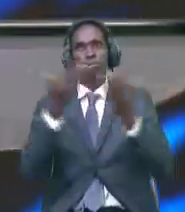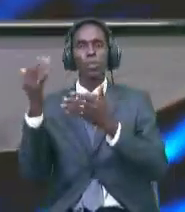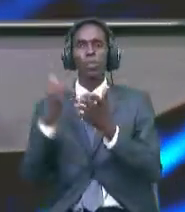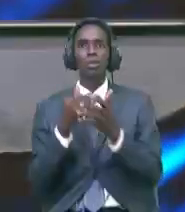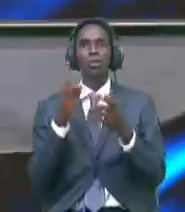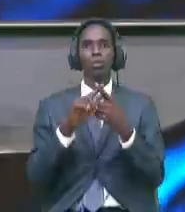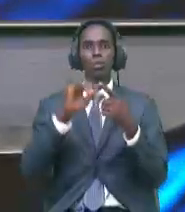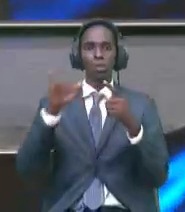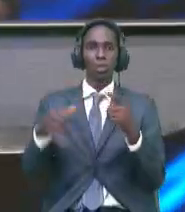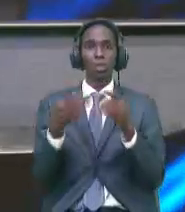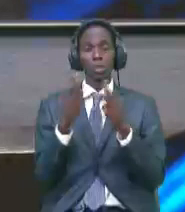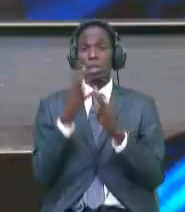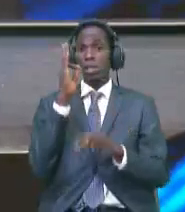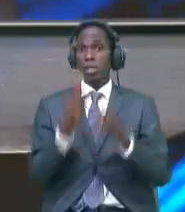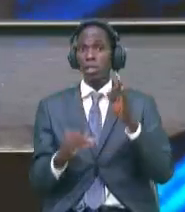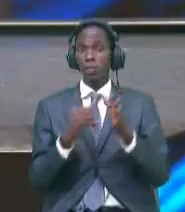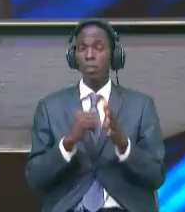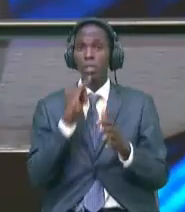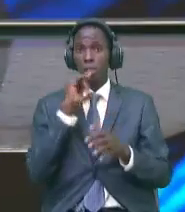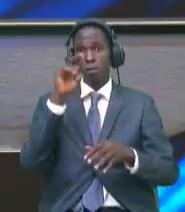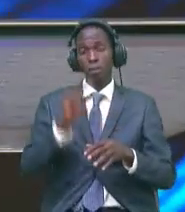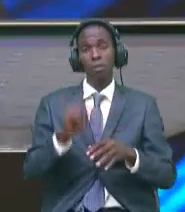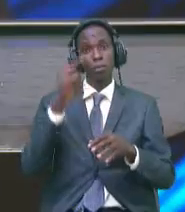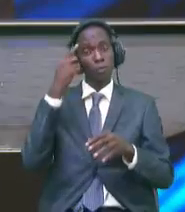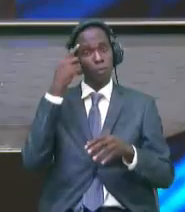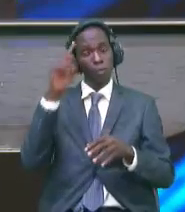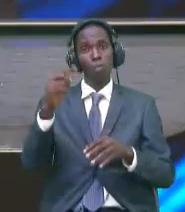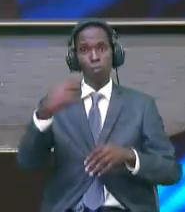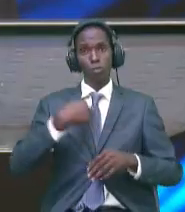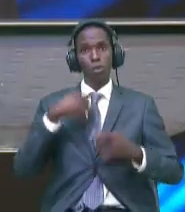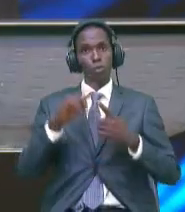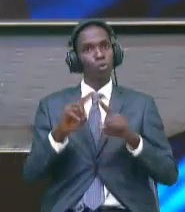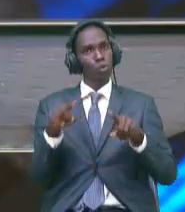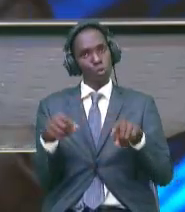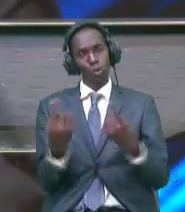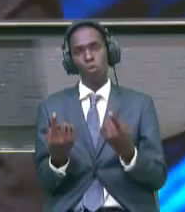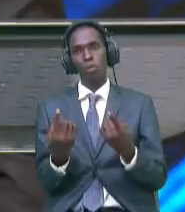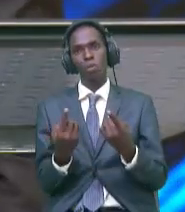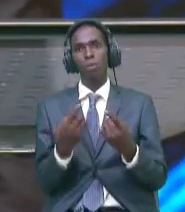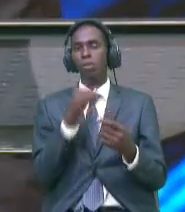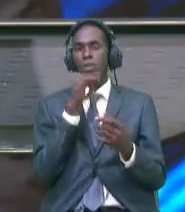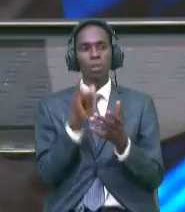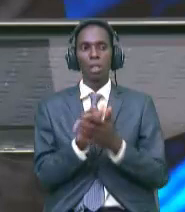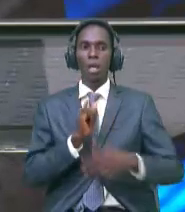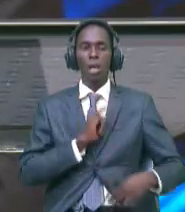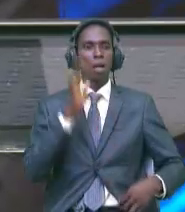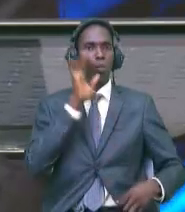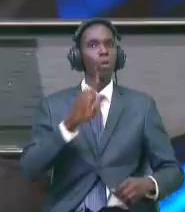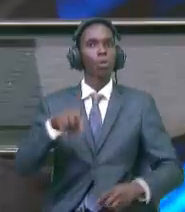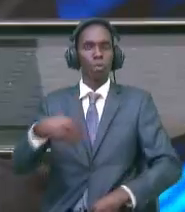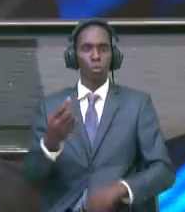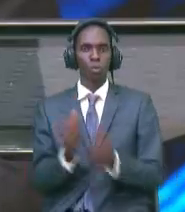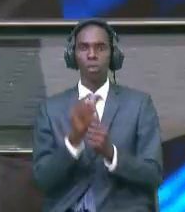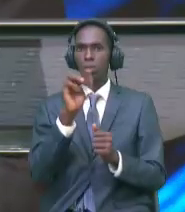But then, if it is necessary for me to go, he didn't say, I will go with them, because it's